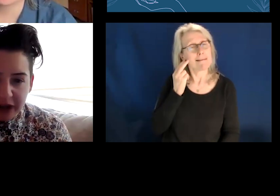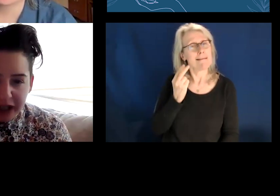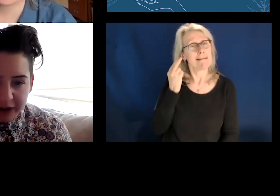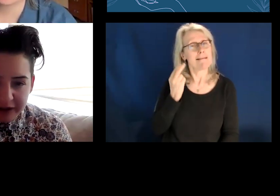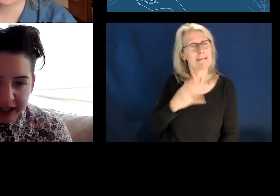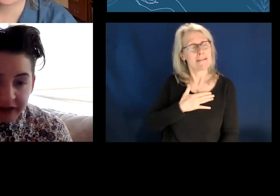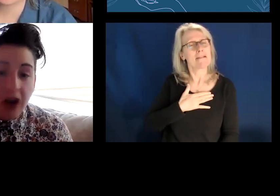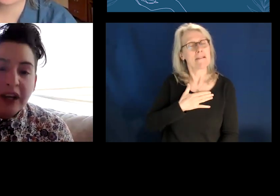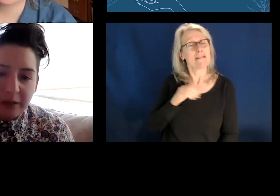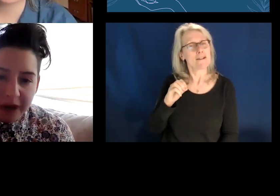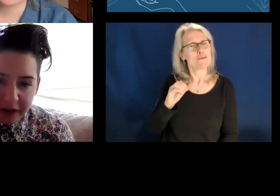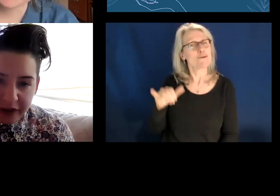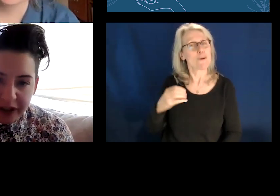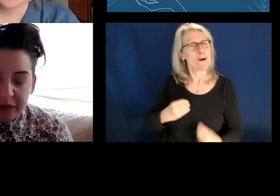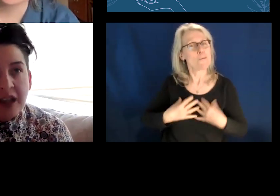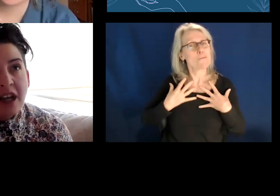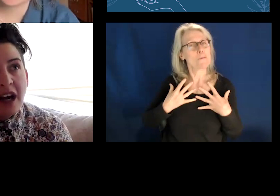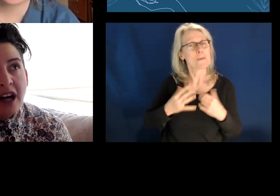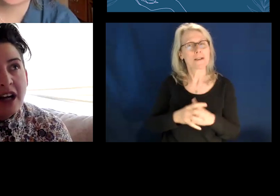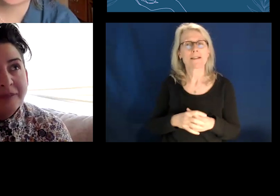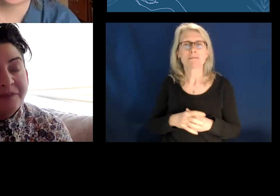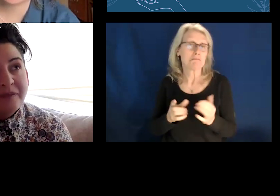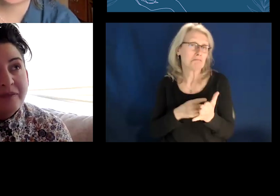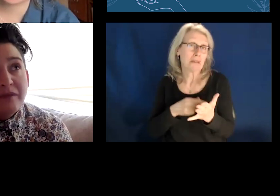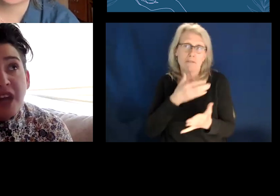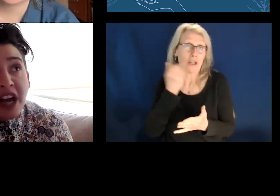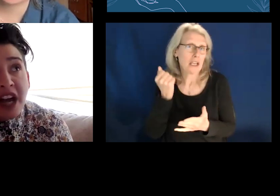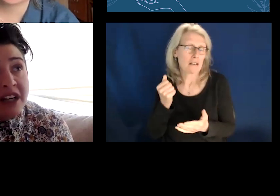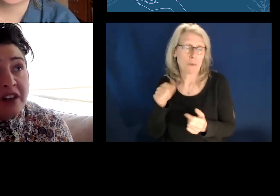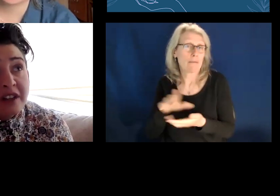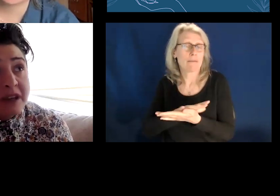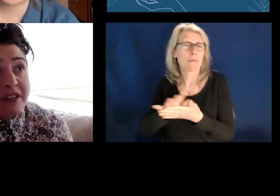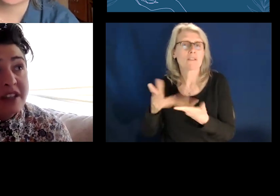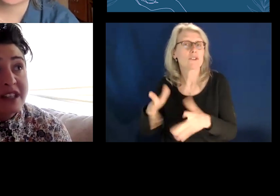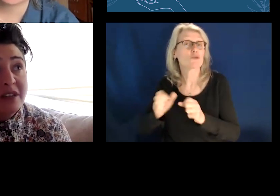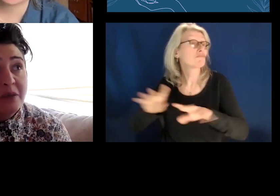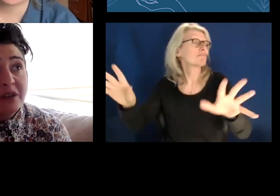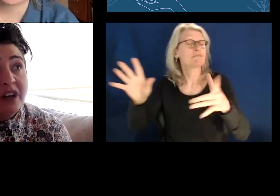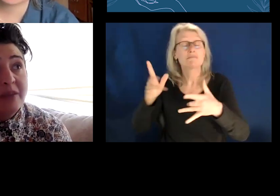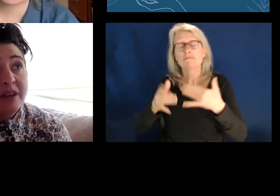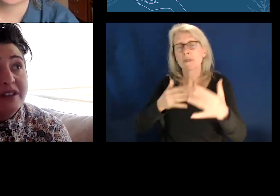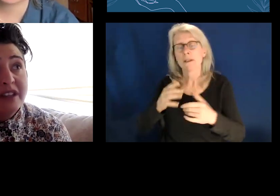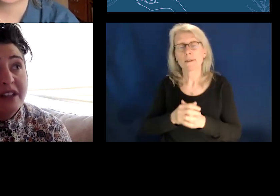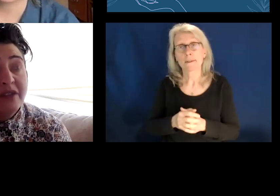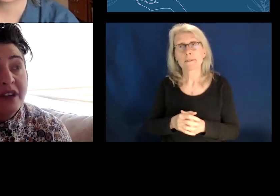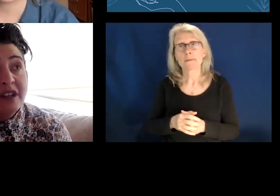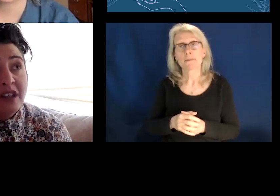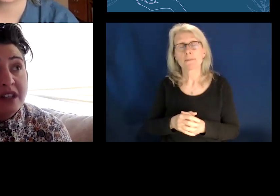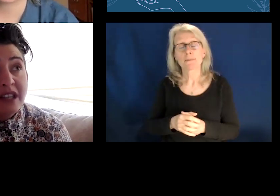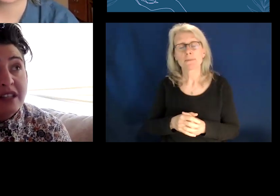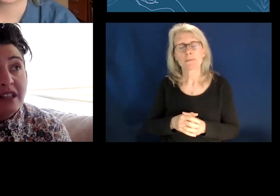even forget about like even talking about the film. And I have been in other spaces that, you know, when you talk about this idea